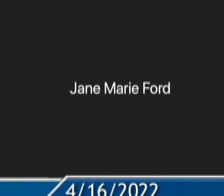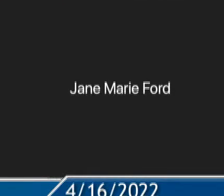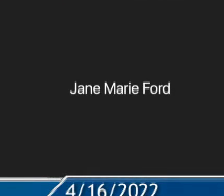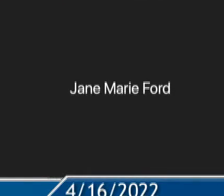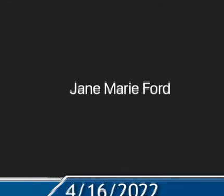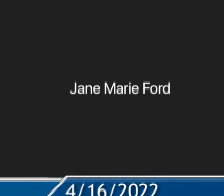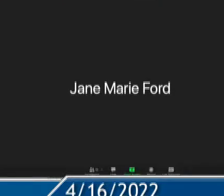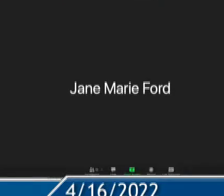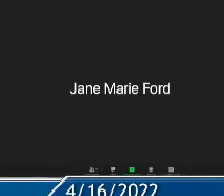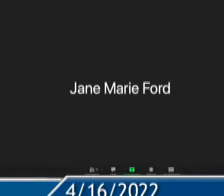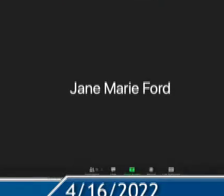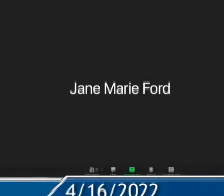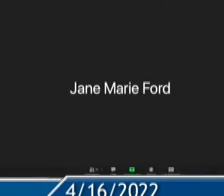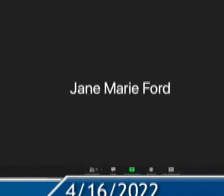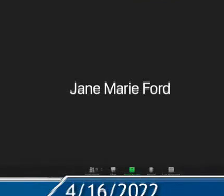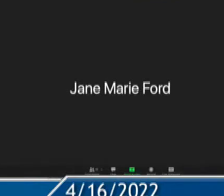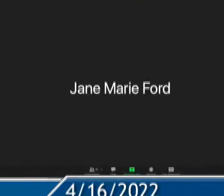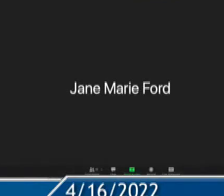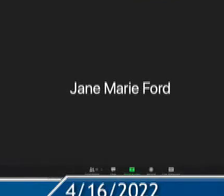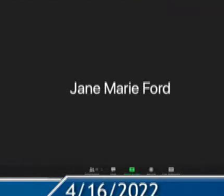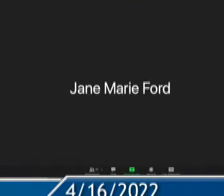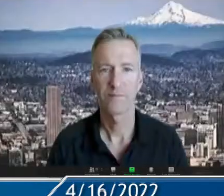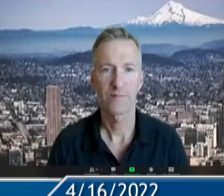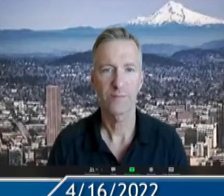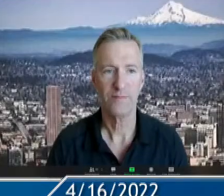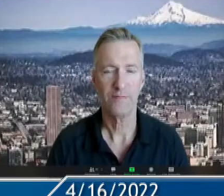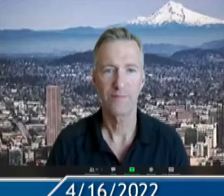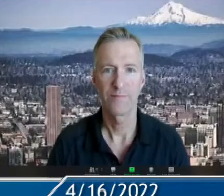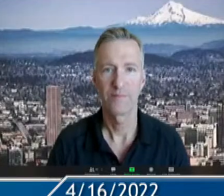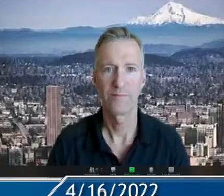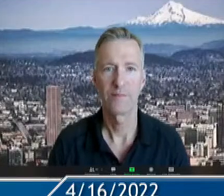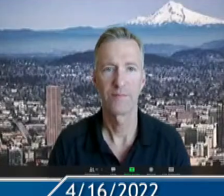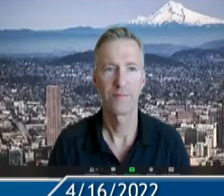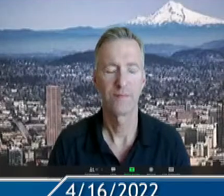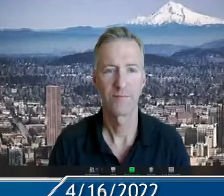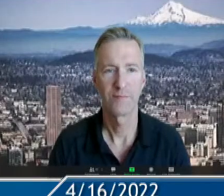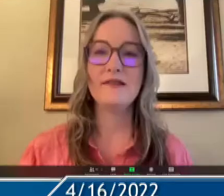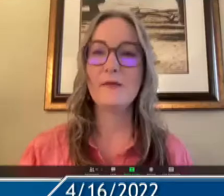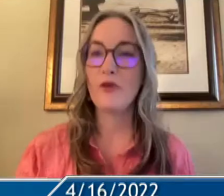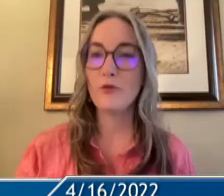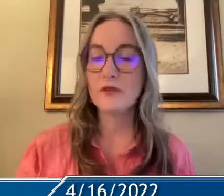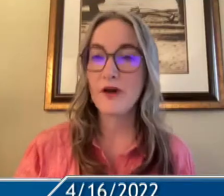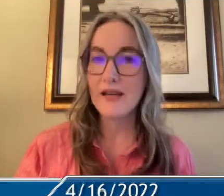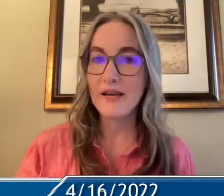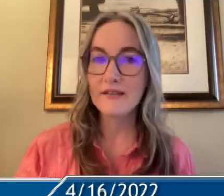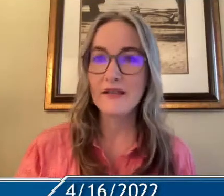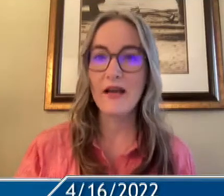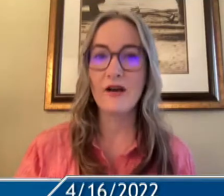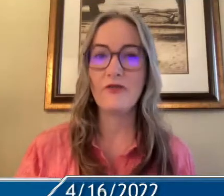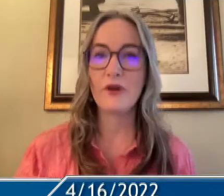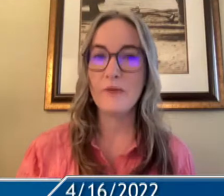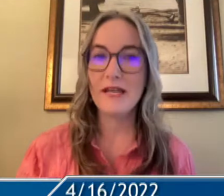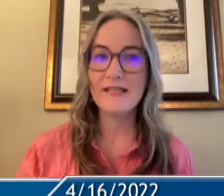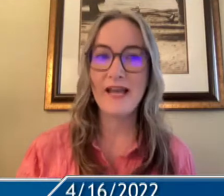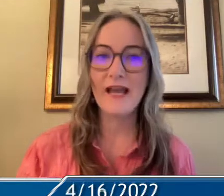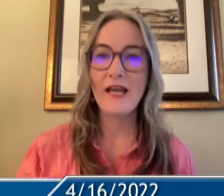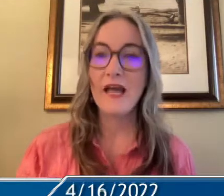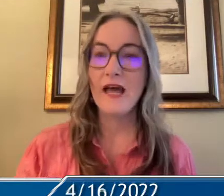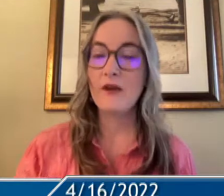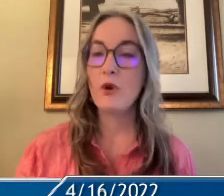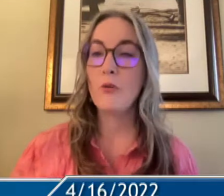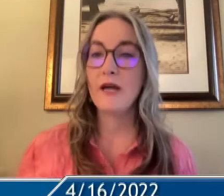Mayor Weiler. I'm just going to provide an overview of our agenda today. I'll read some of our rules of conduct for the meeting